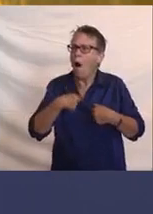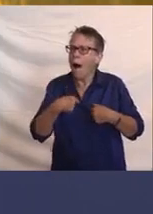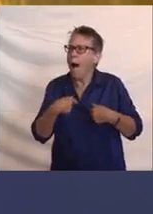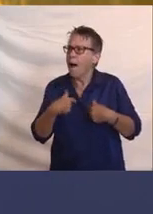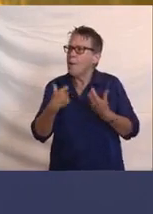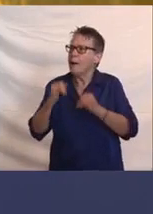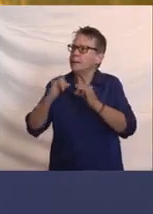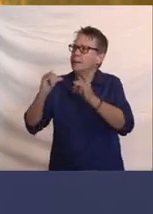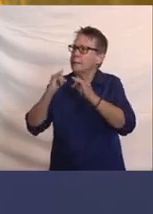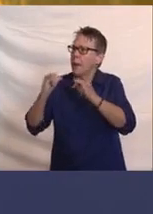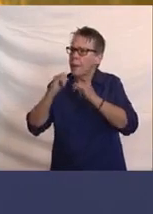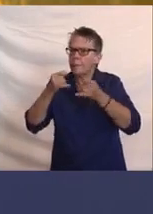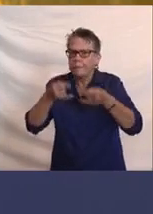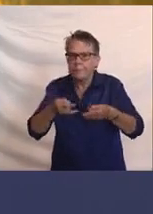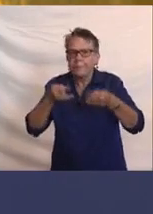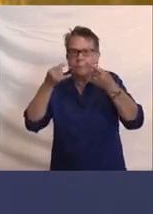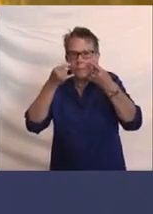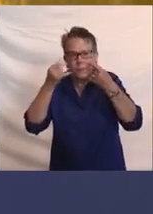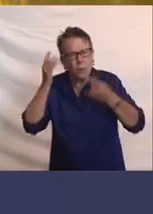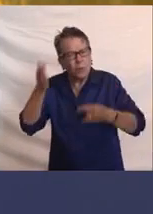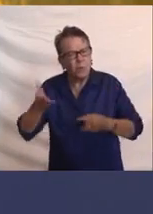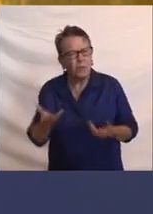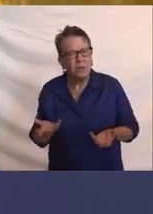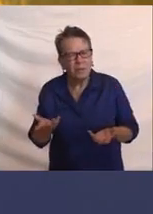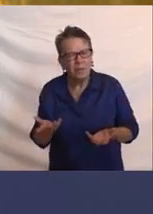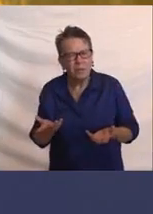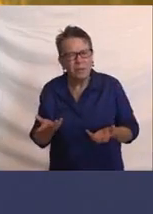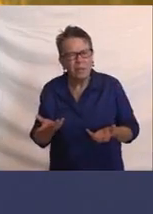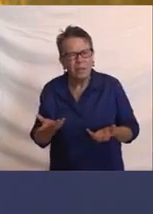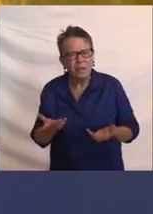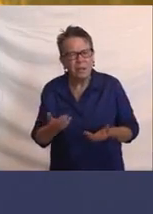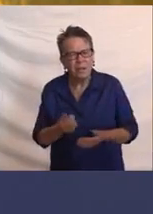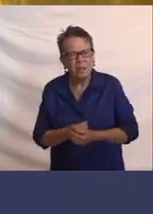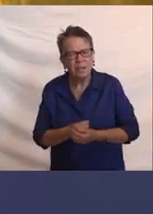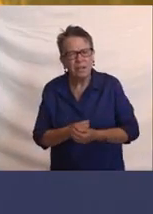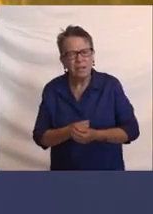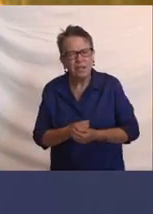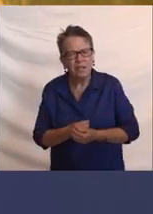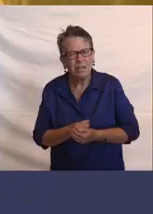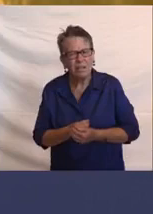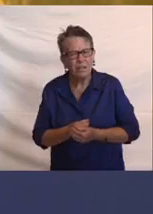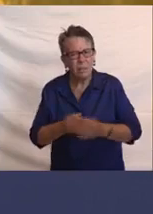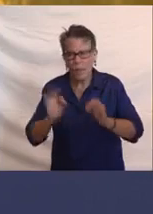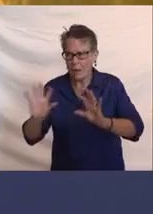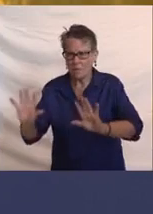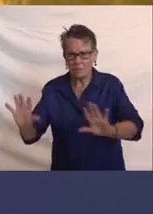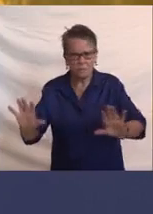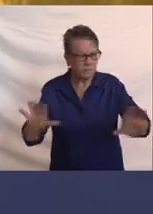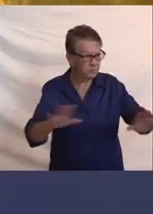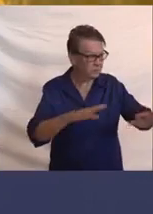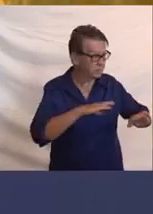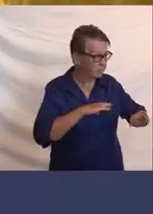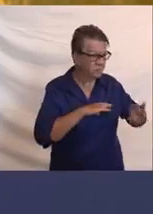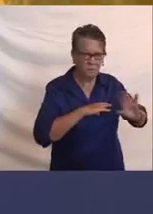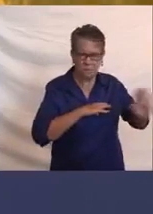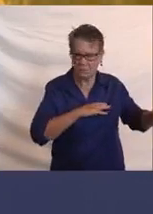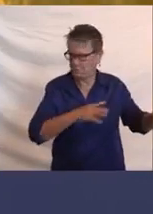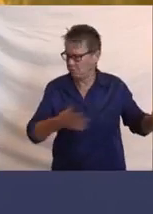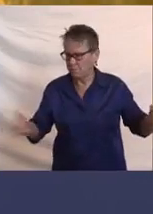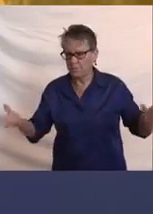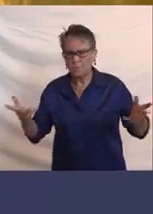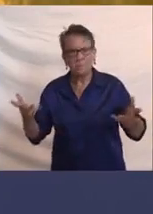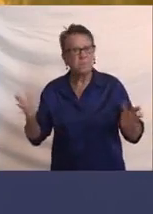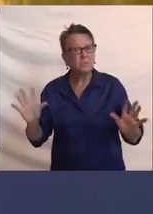we were starting from a standing start. You all good with that? Okay, I'm continue to get